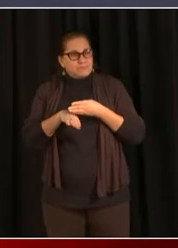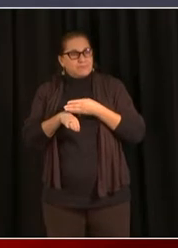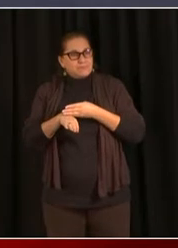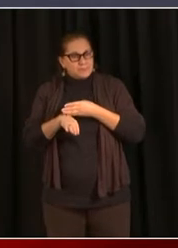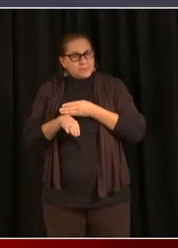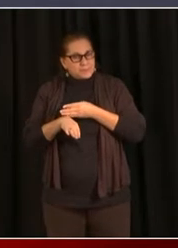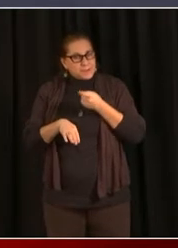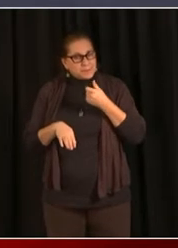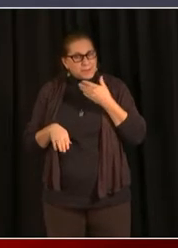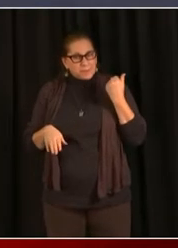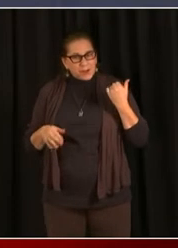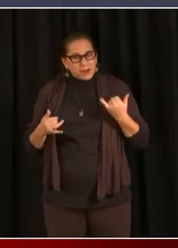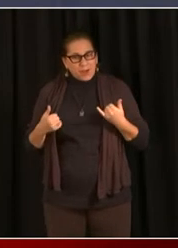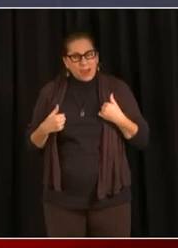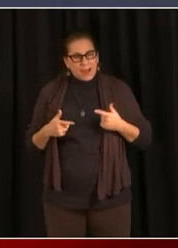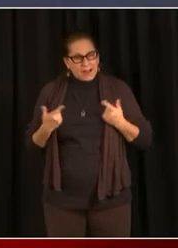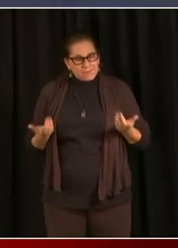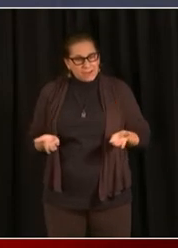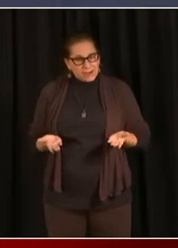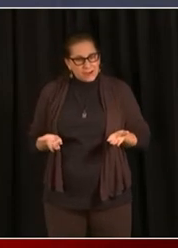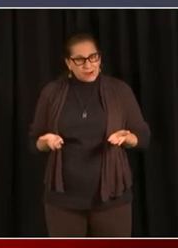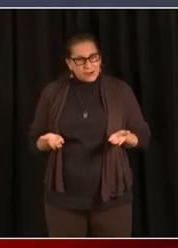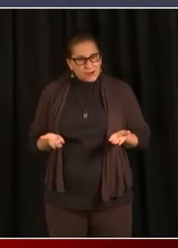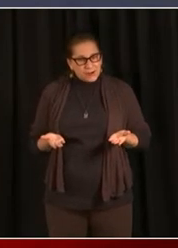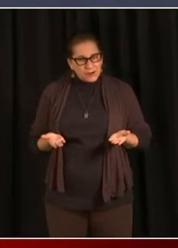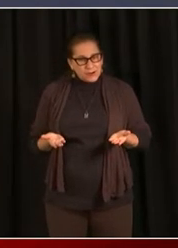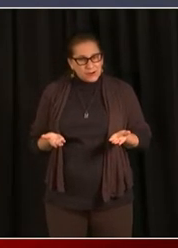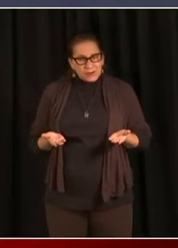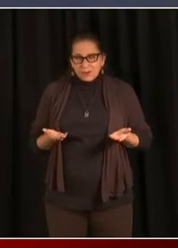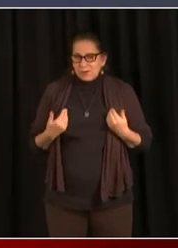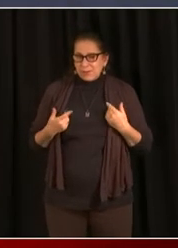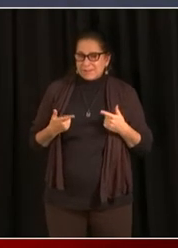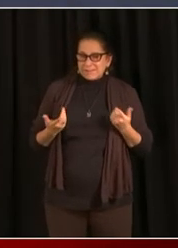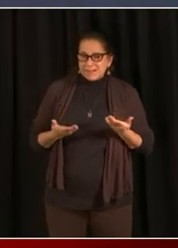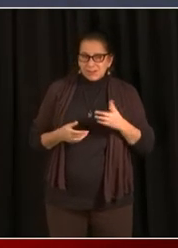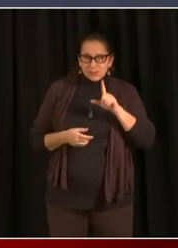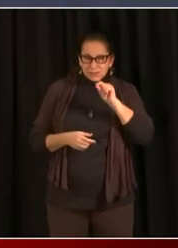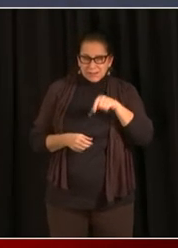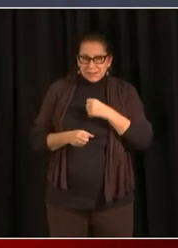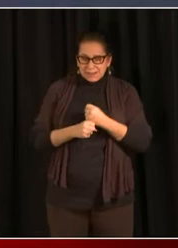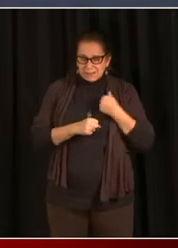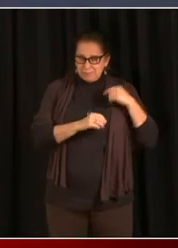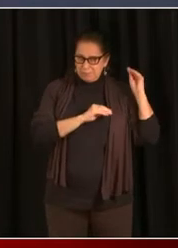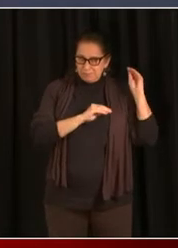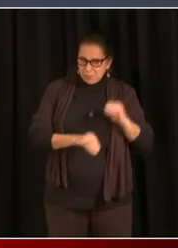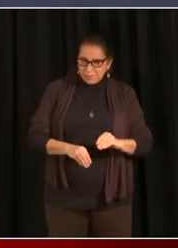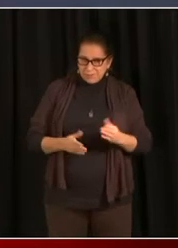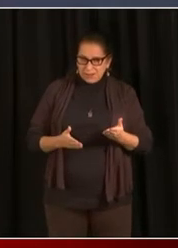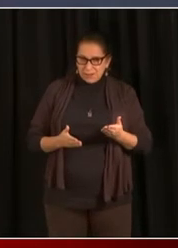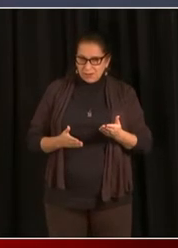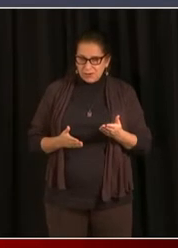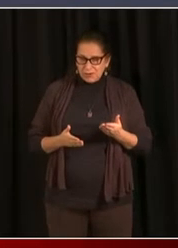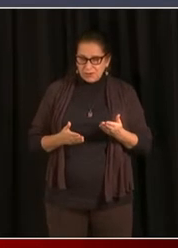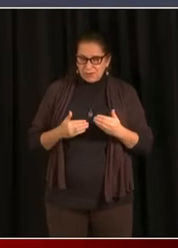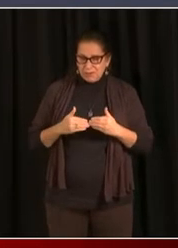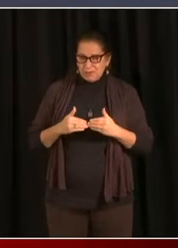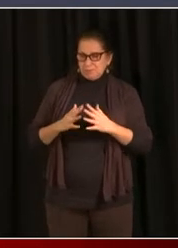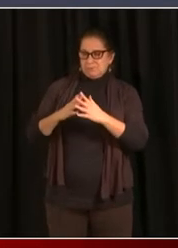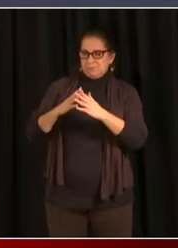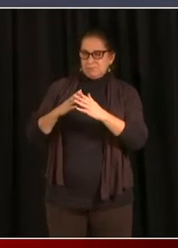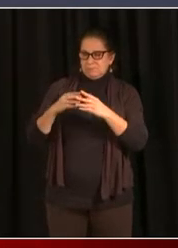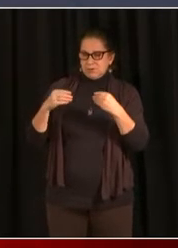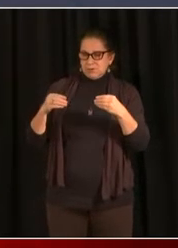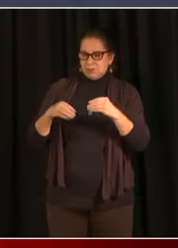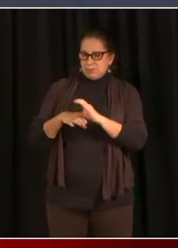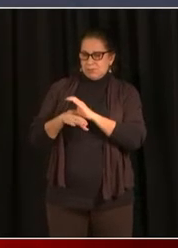now. I lived here, or we lived here 20 years ago, and before starting to make chocolates.